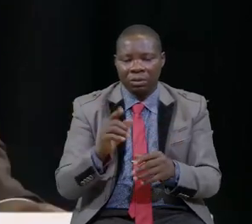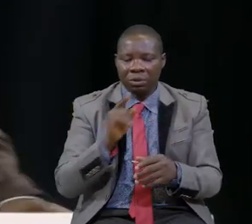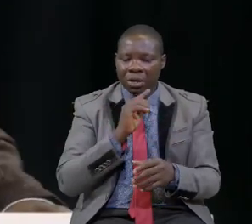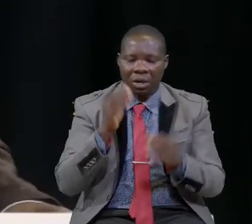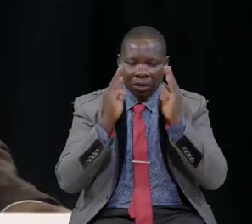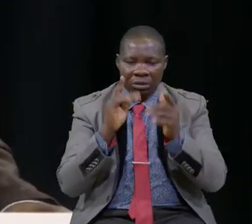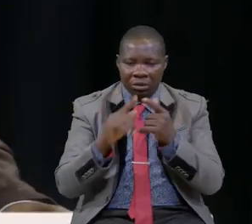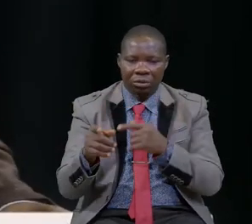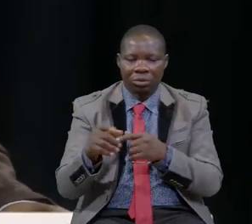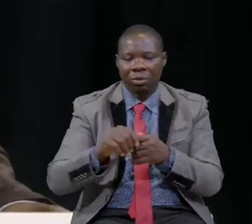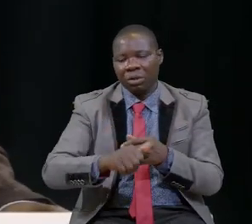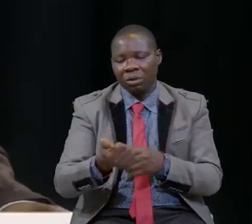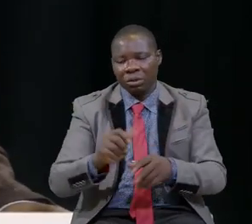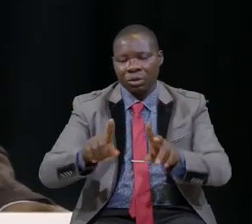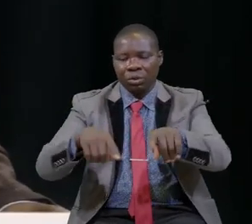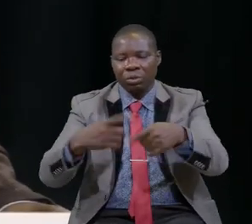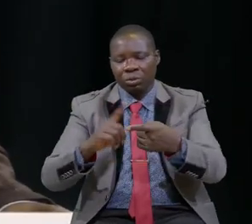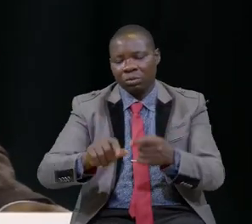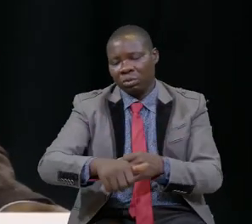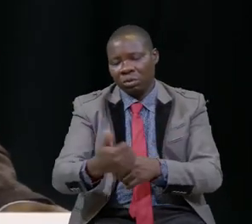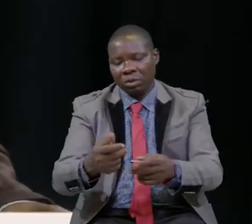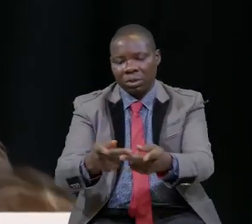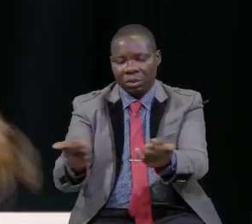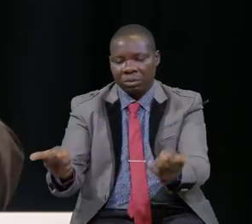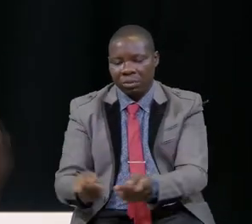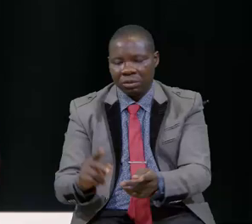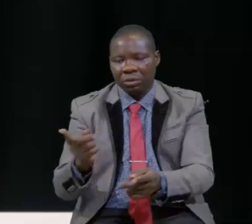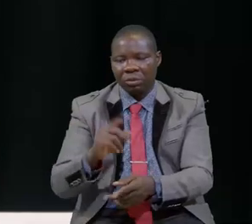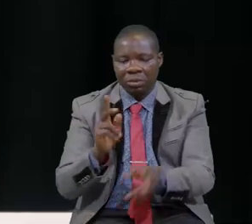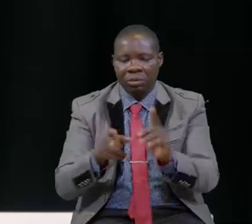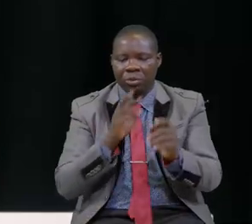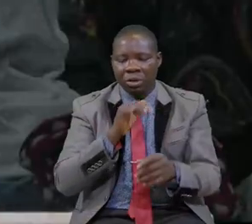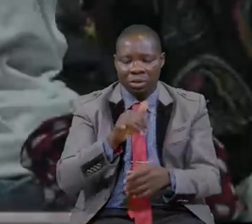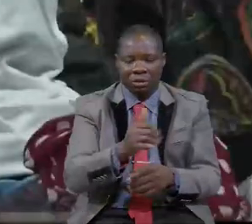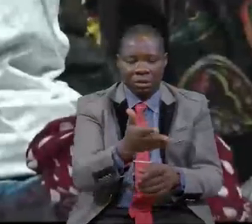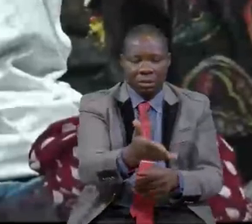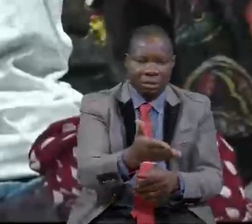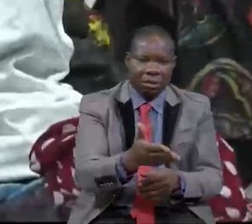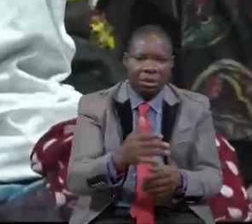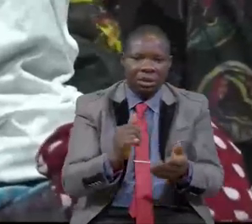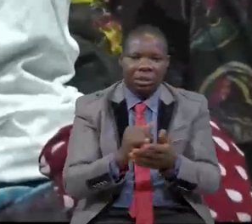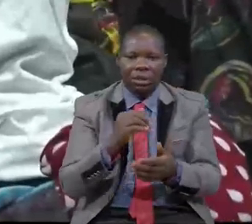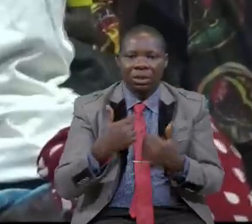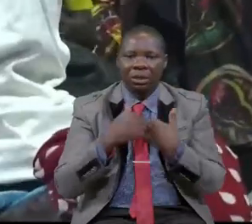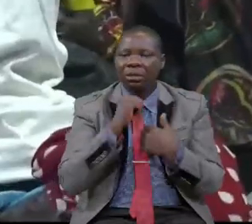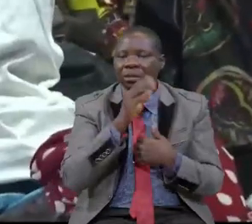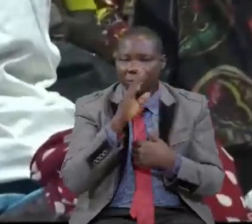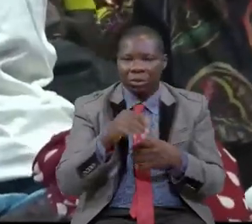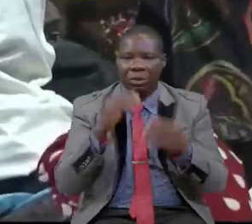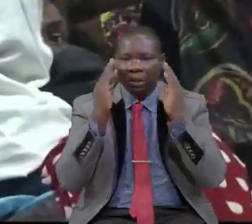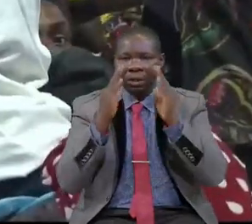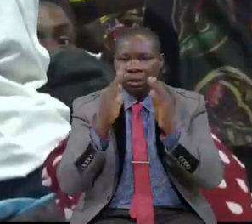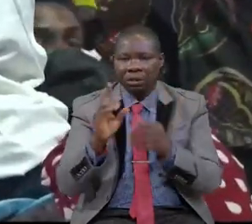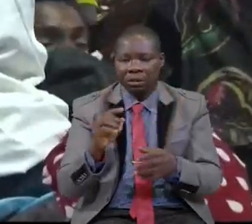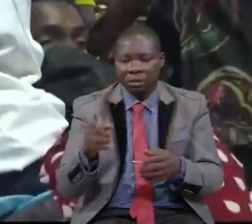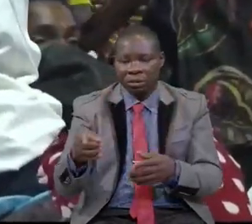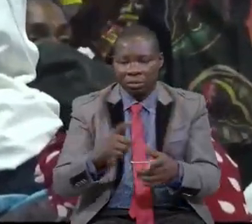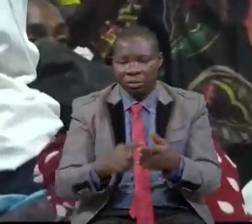to other side where people are still there that have not been attended today. You wait where you